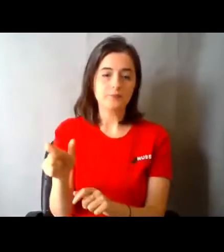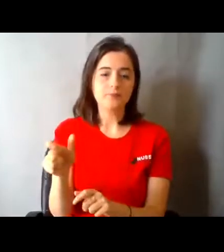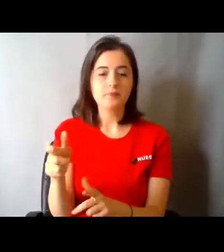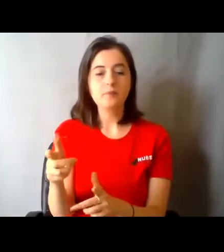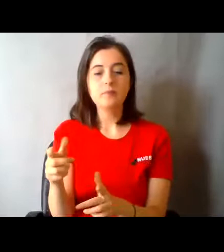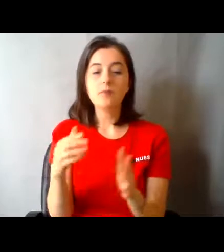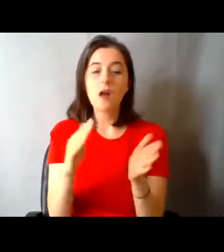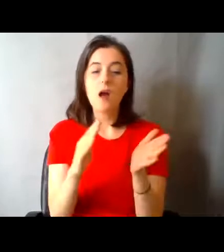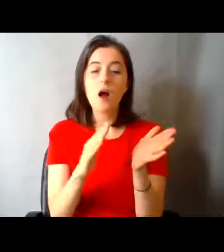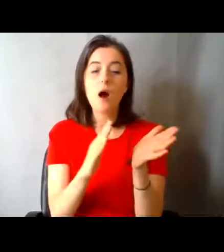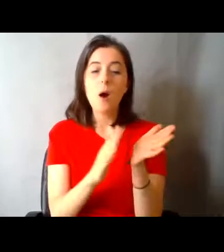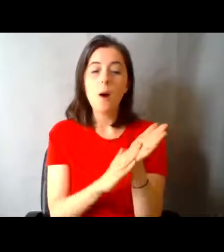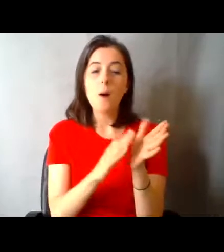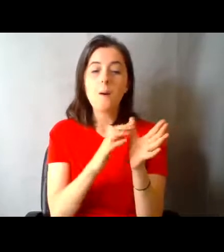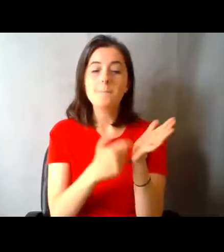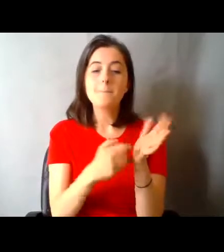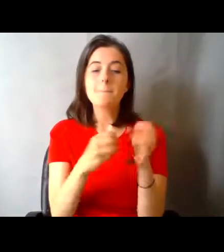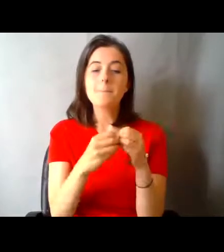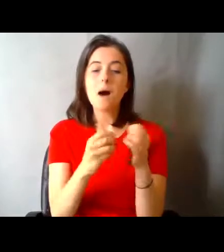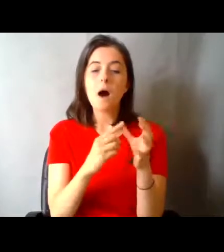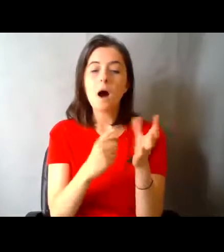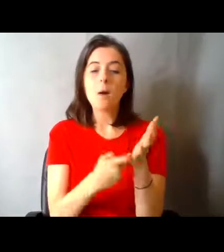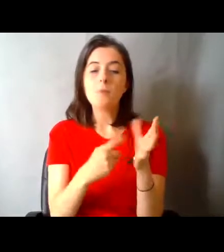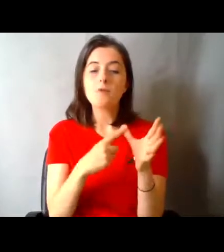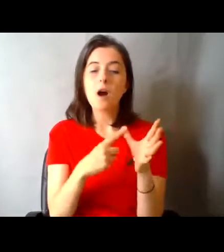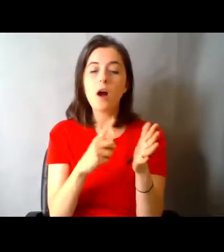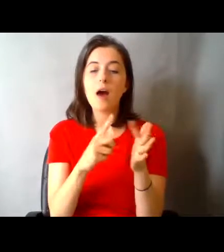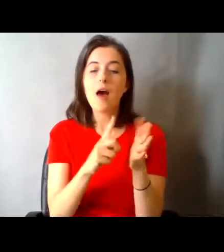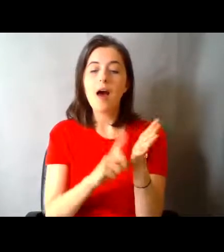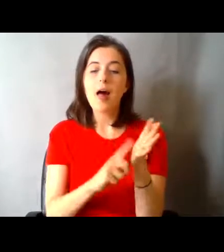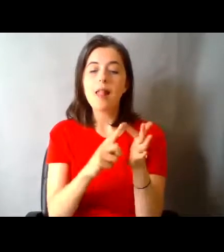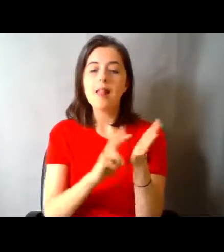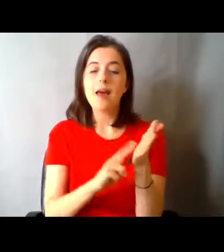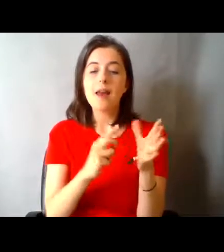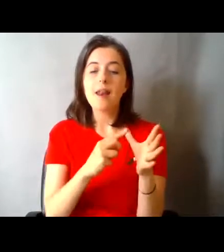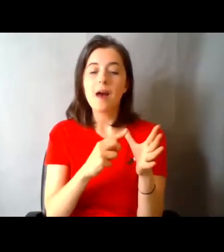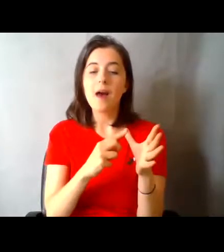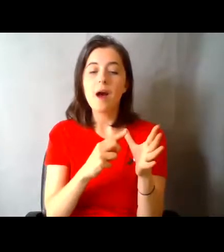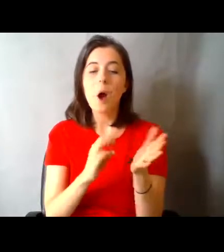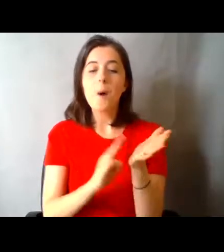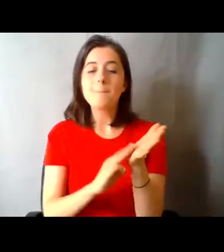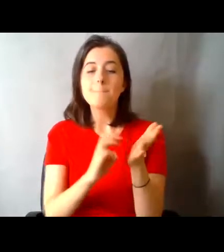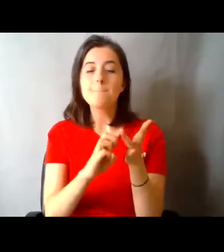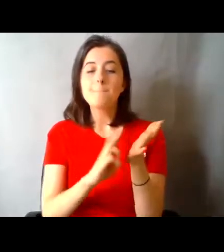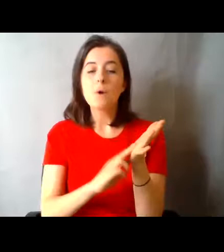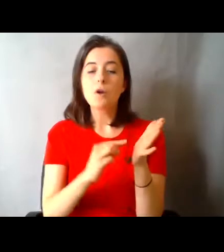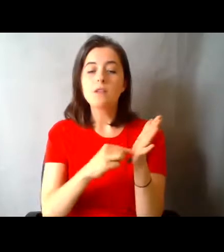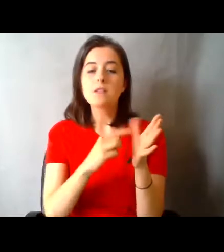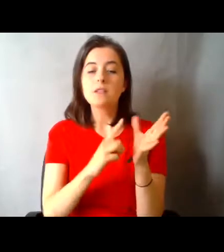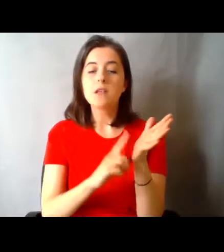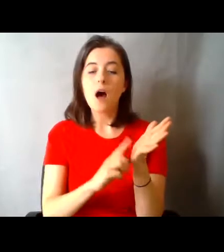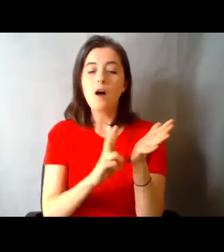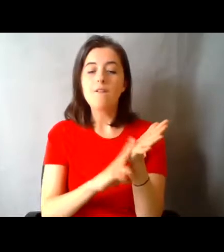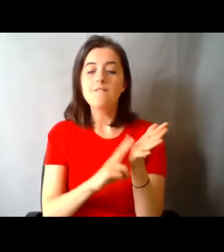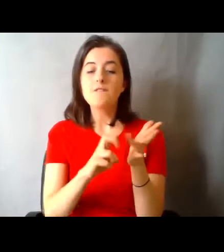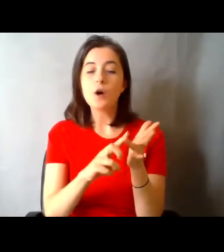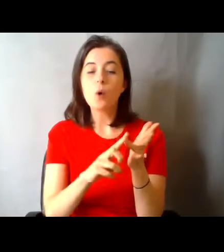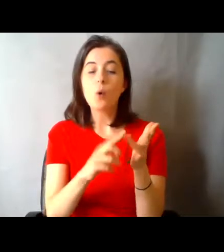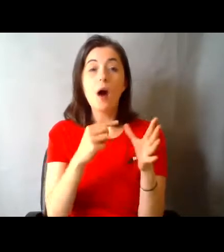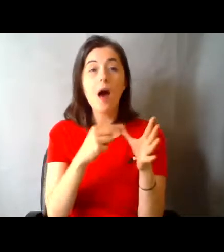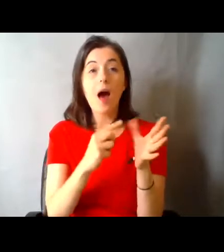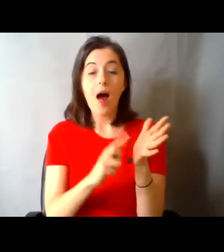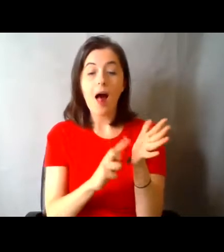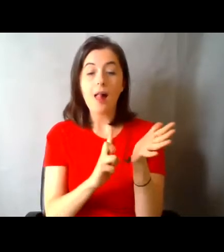Montalvo Alvarez, Her Excellency, the Cuban Ambassador. So I am